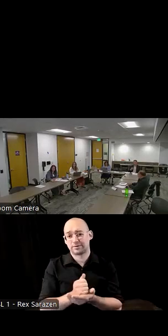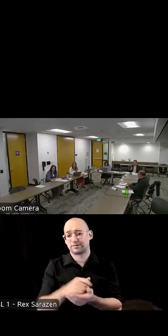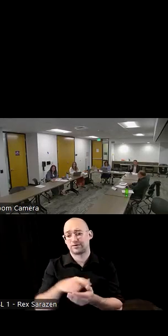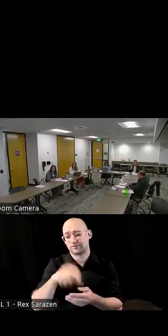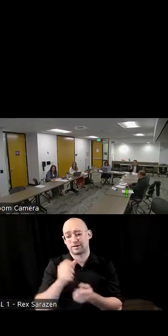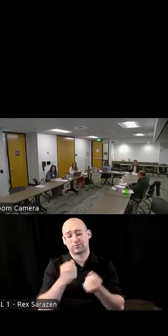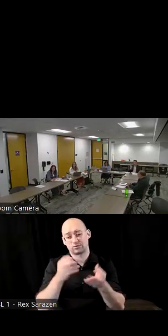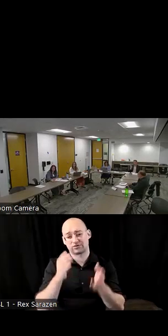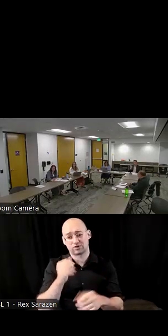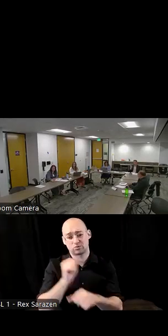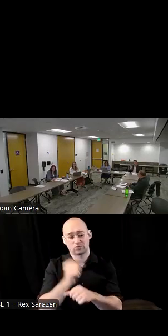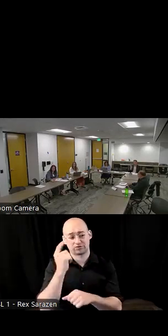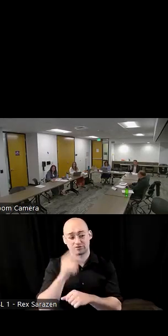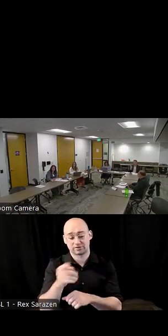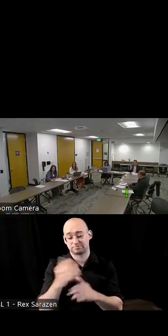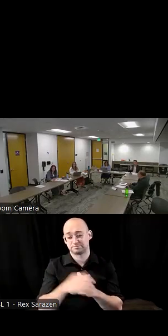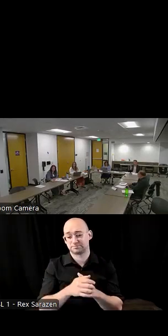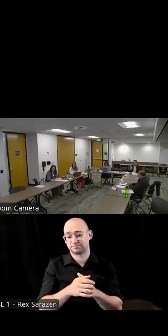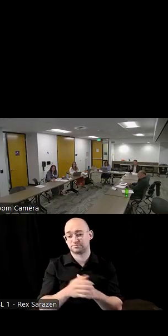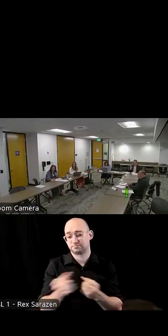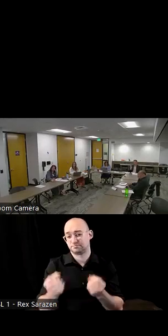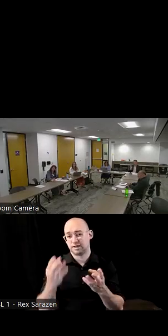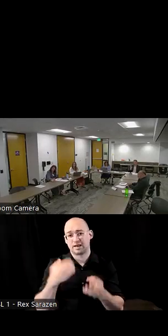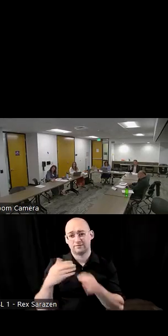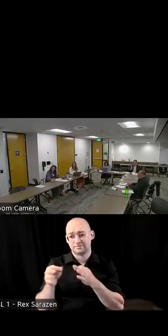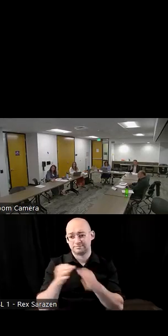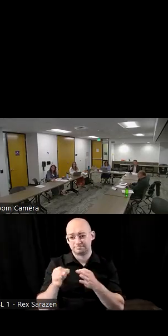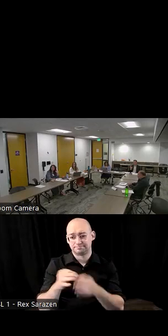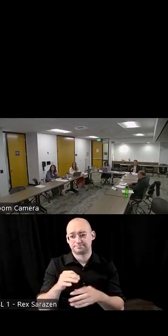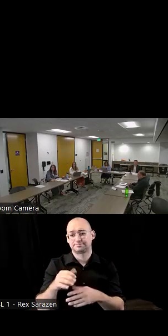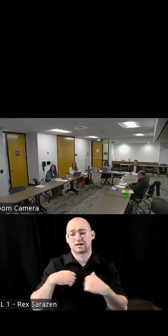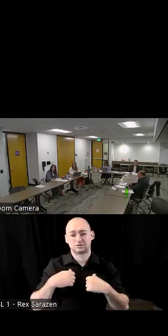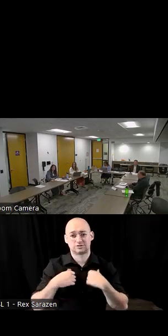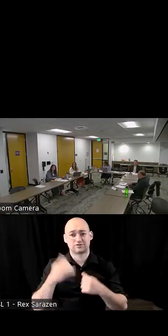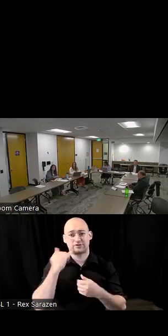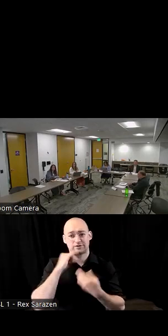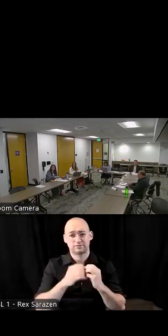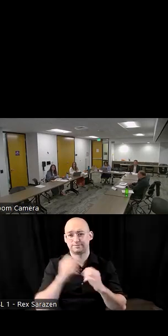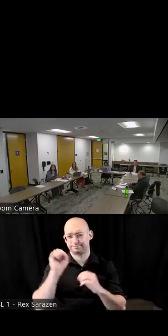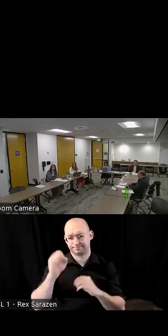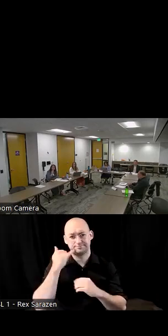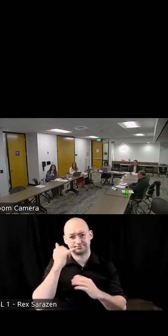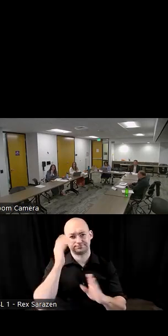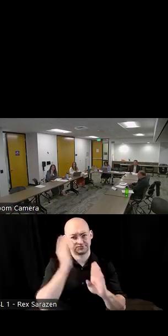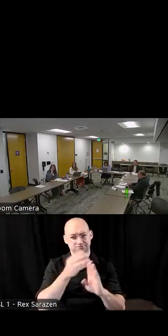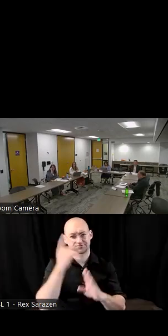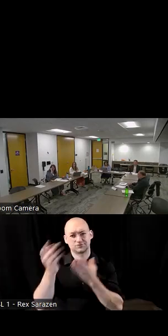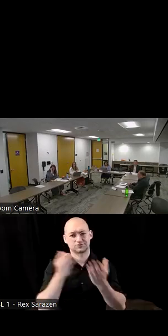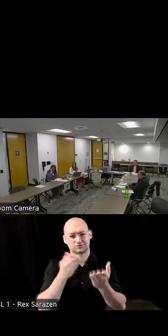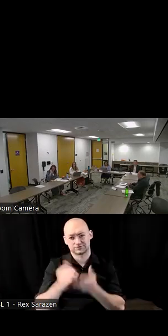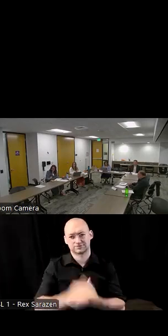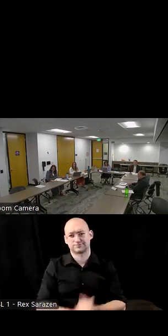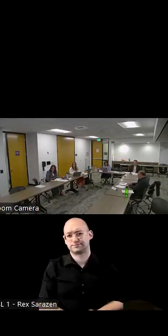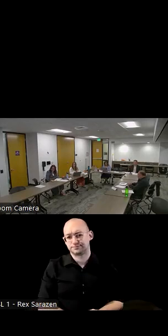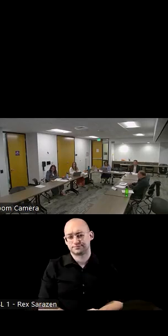could. A lot of these websites have descriptions of the providers, addresses, phone numbers. They could just contact them directly for services. But if they